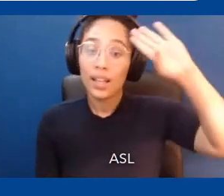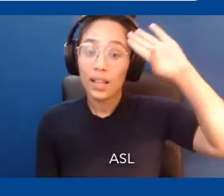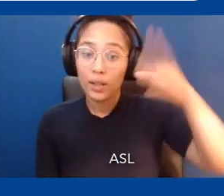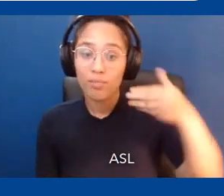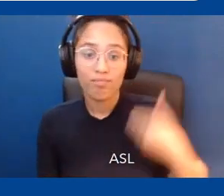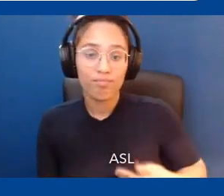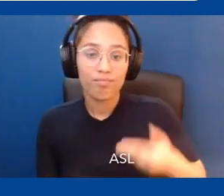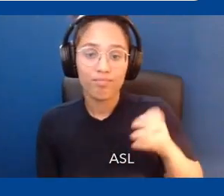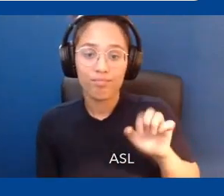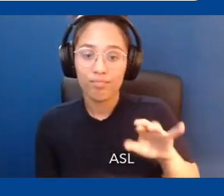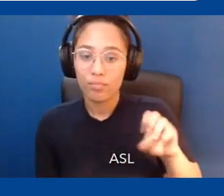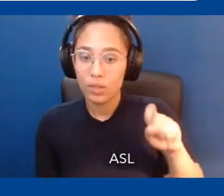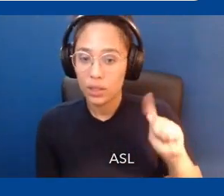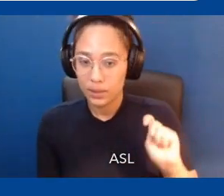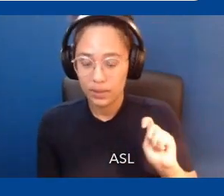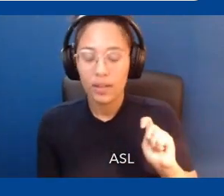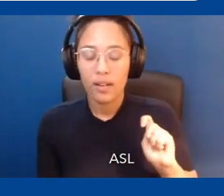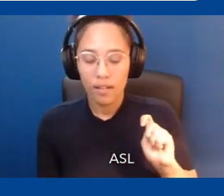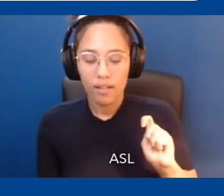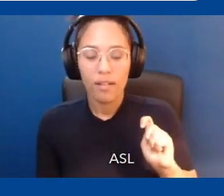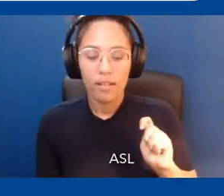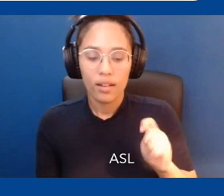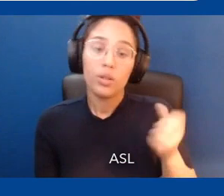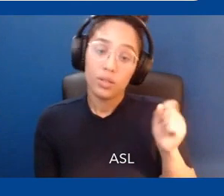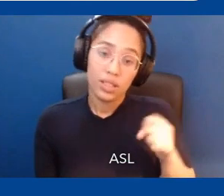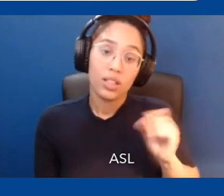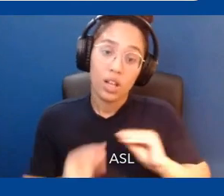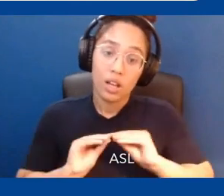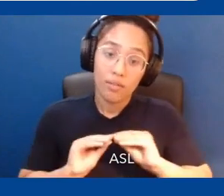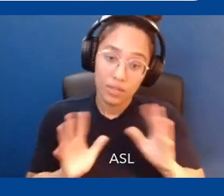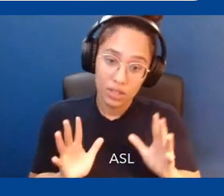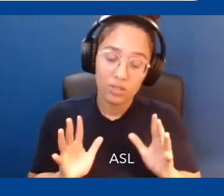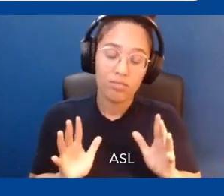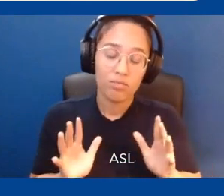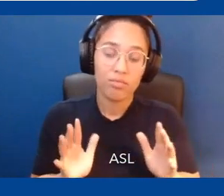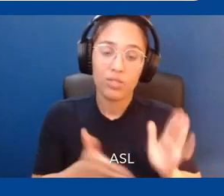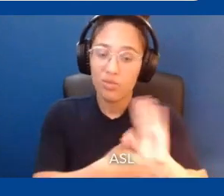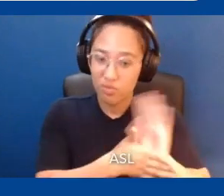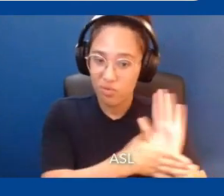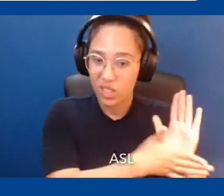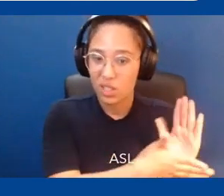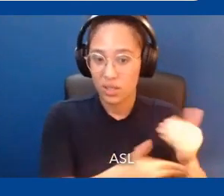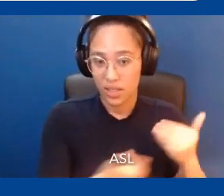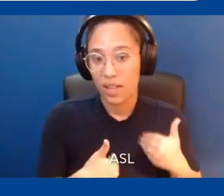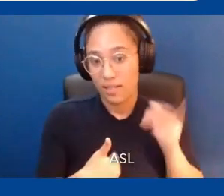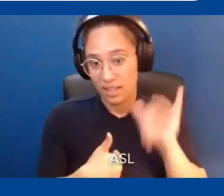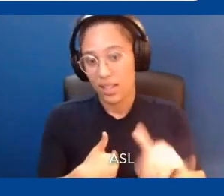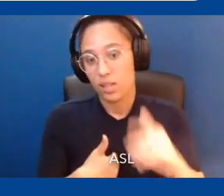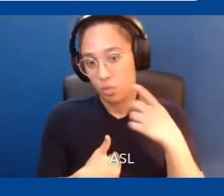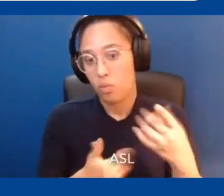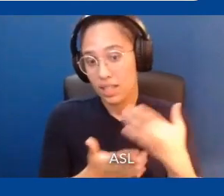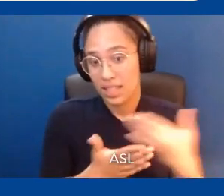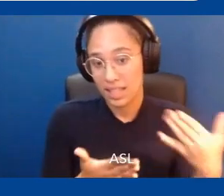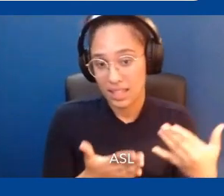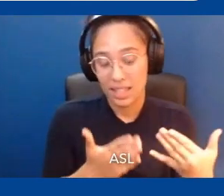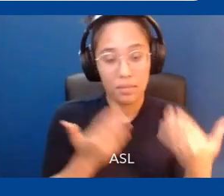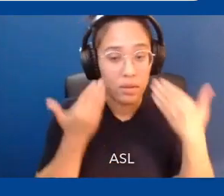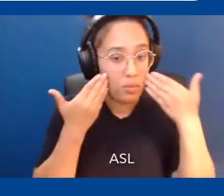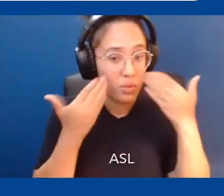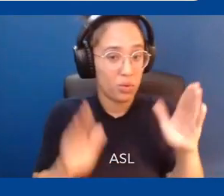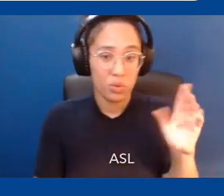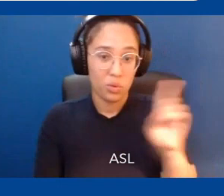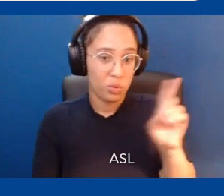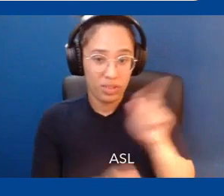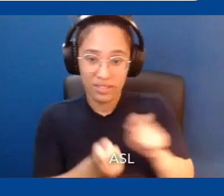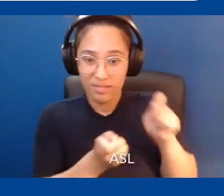course, yeah, obviously the tapes are one thing, and we don't even know where the tapes themselves are, if those are sitting in Indiana or if